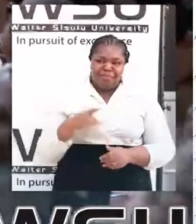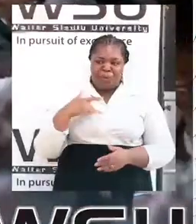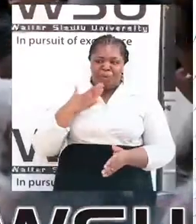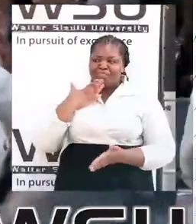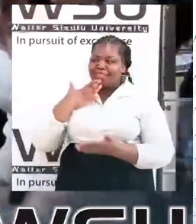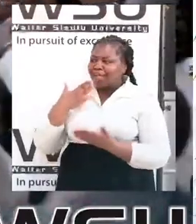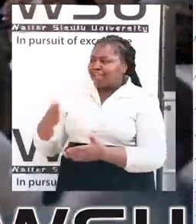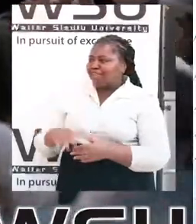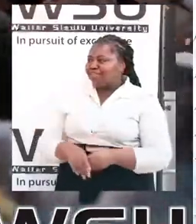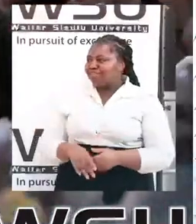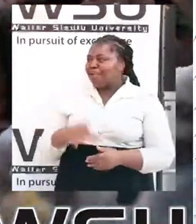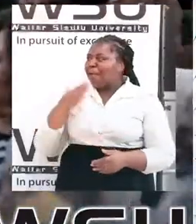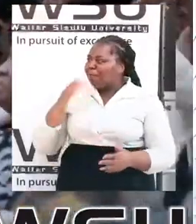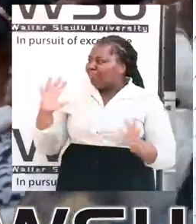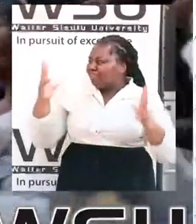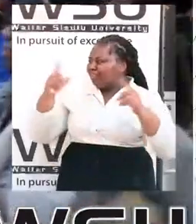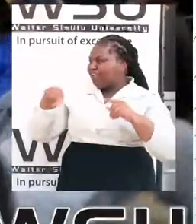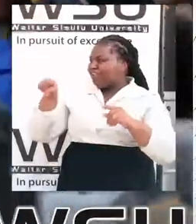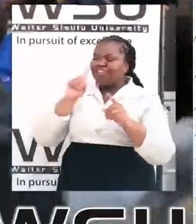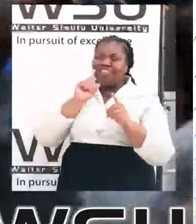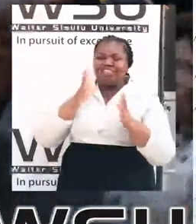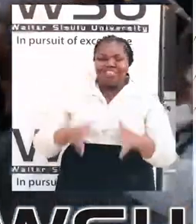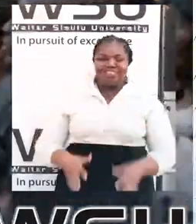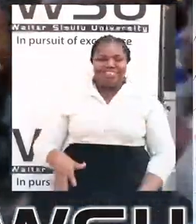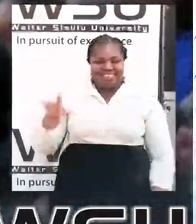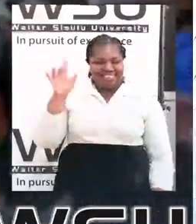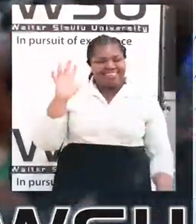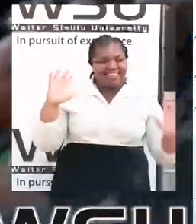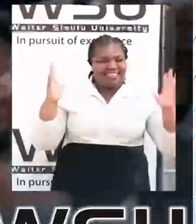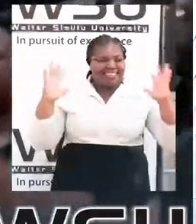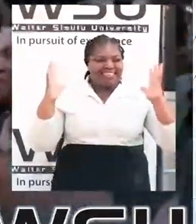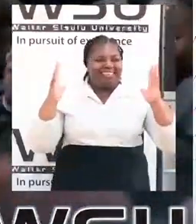want to thank you. Can you clap hands for your lecturers?